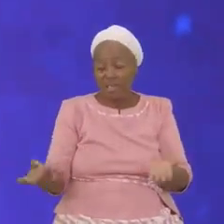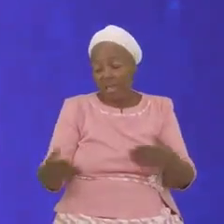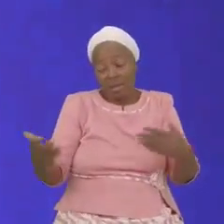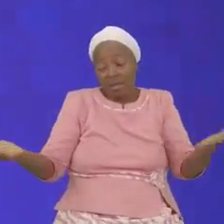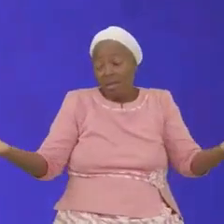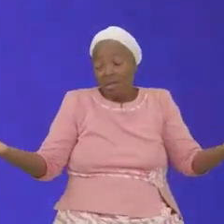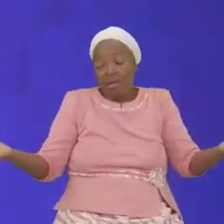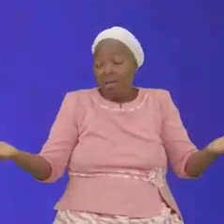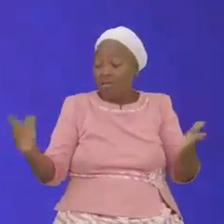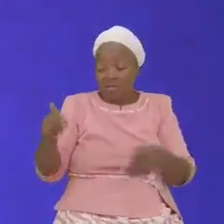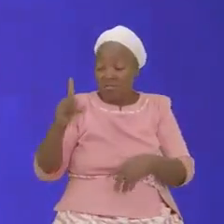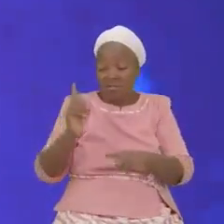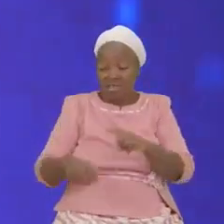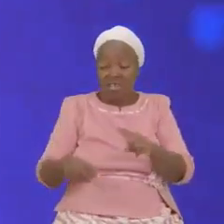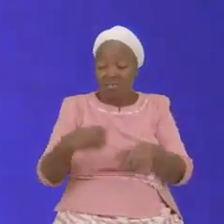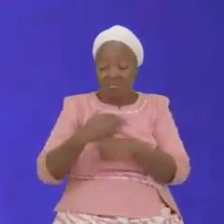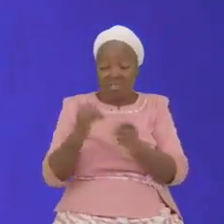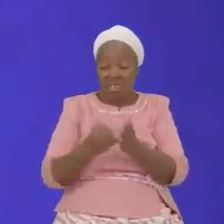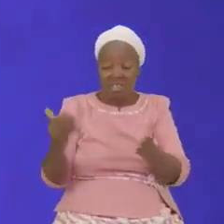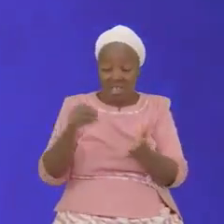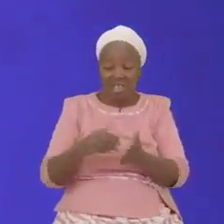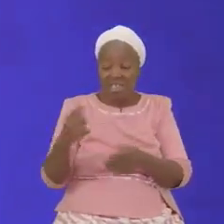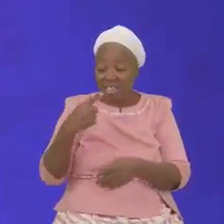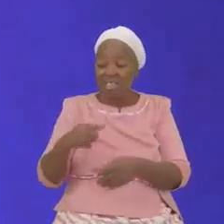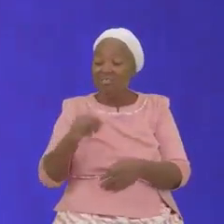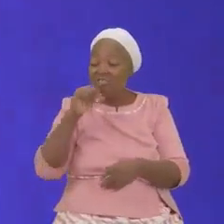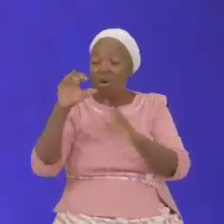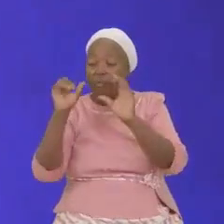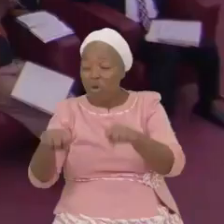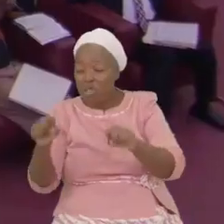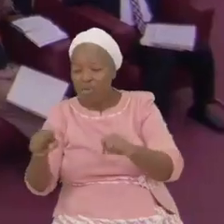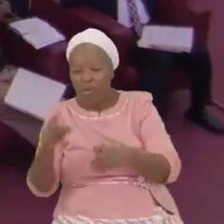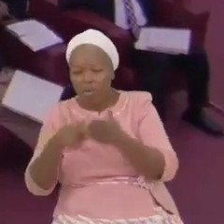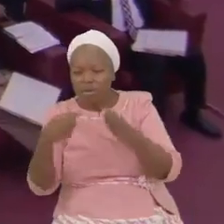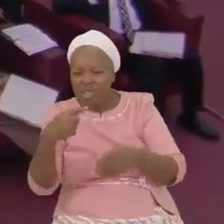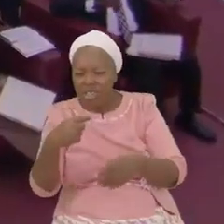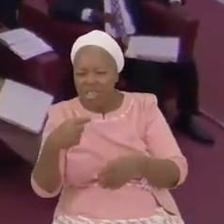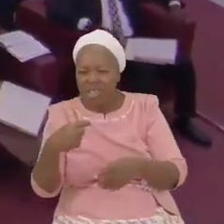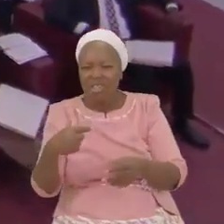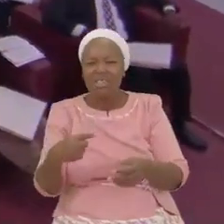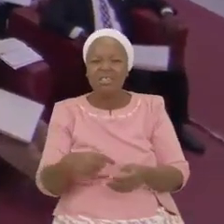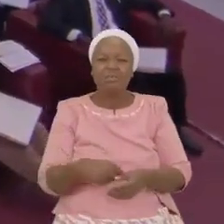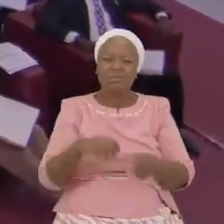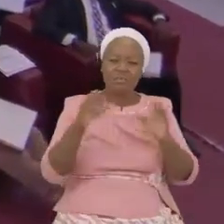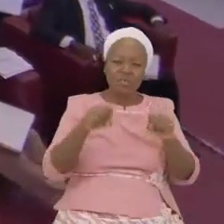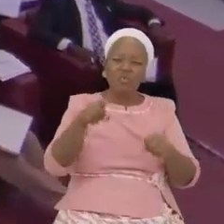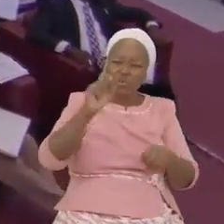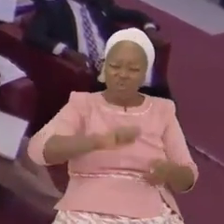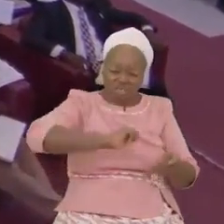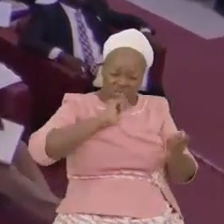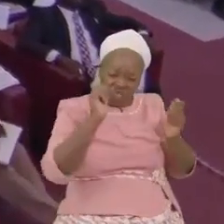of years that has been happening. They say, now impossible. What do you say? You must change